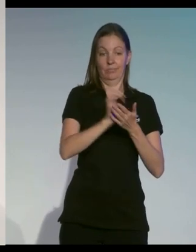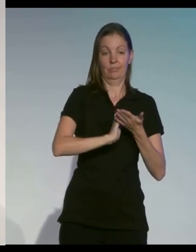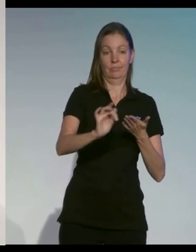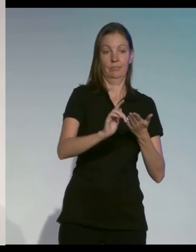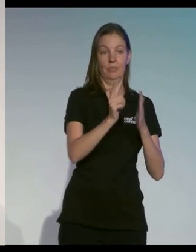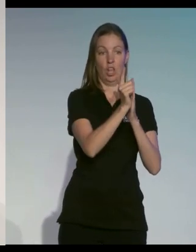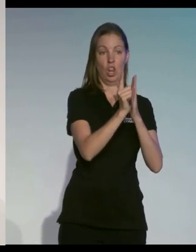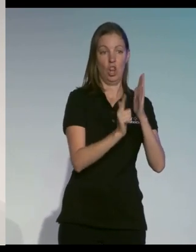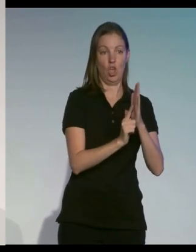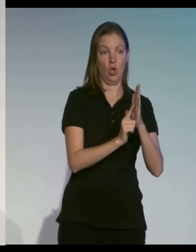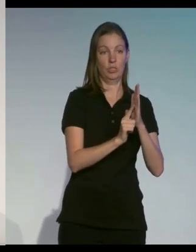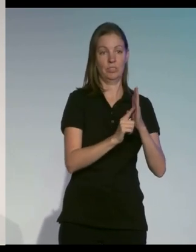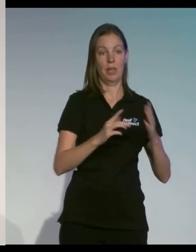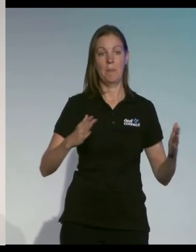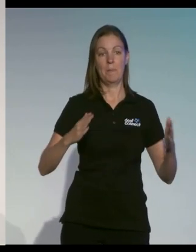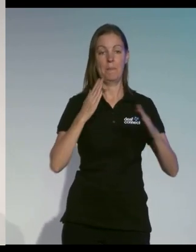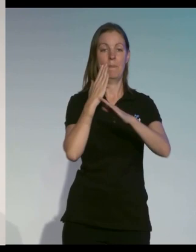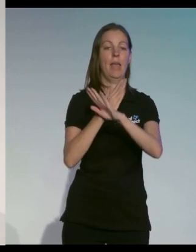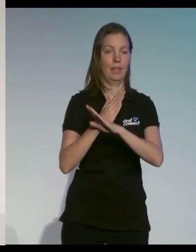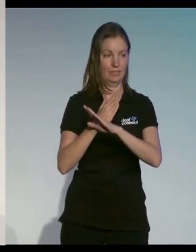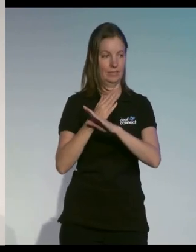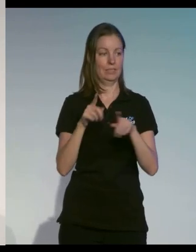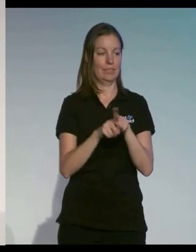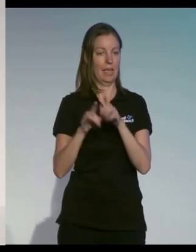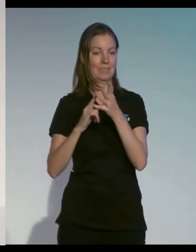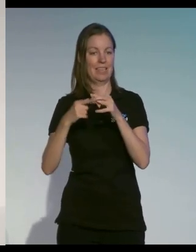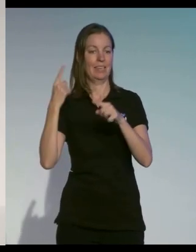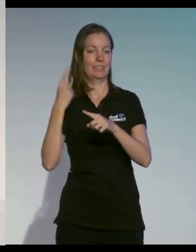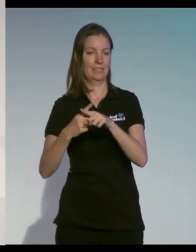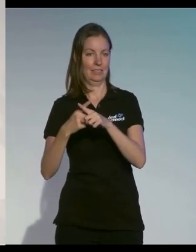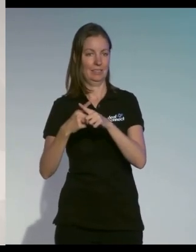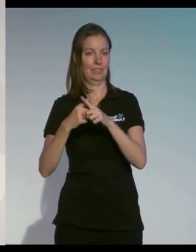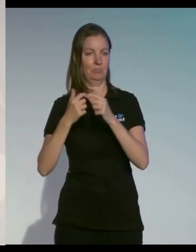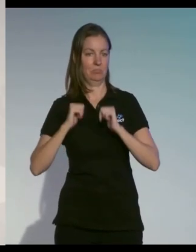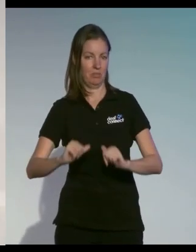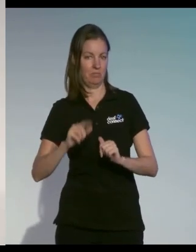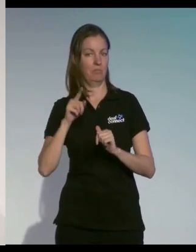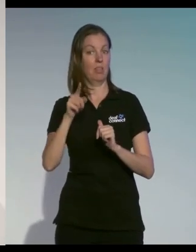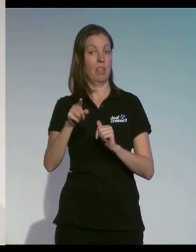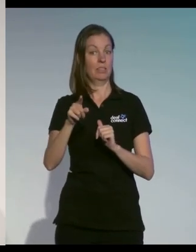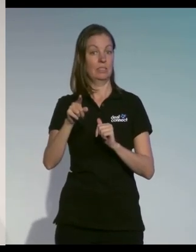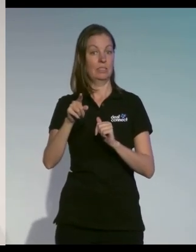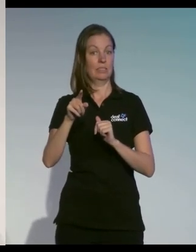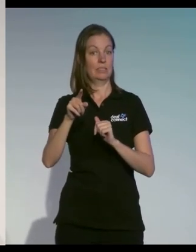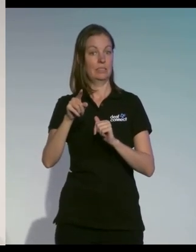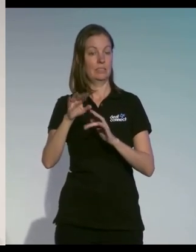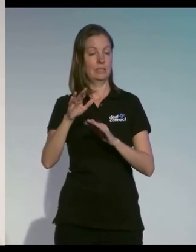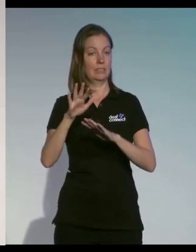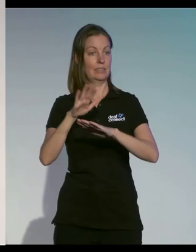conduct? Singapore is the second most recent. You don't get a chocolate for that. Who said Barbados?